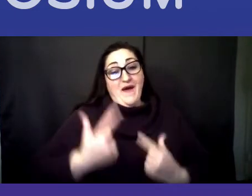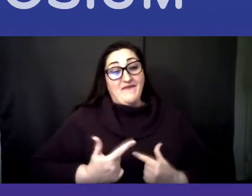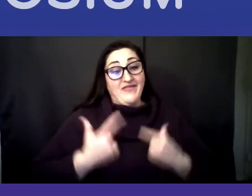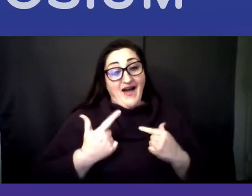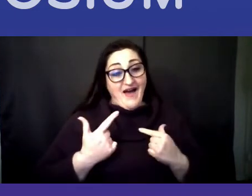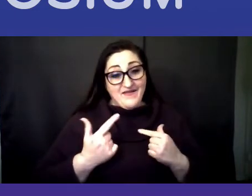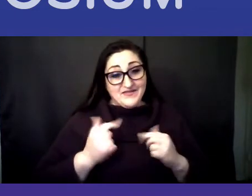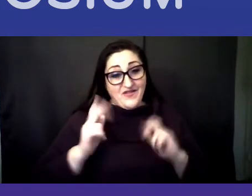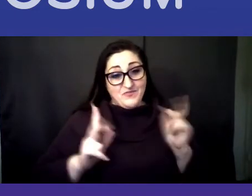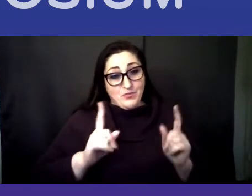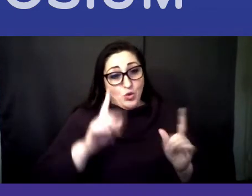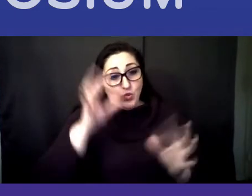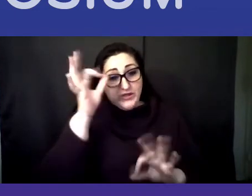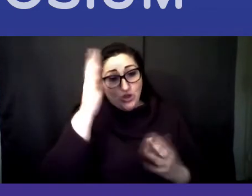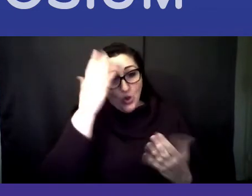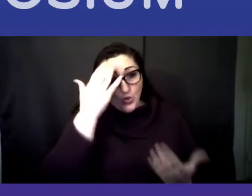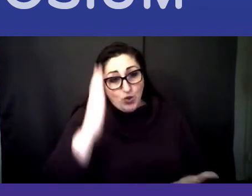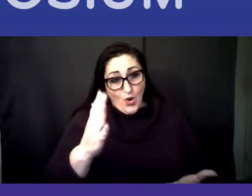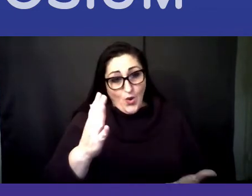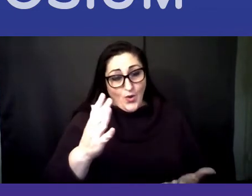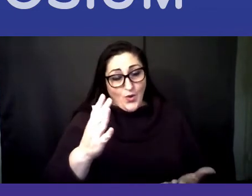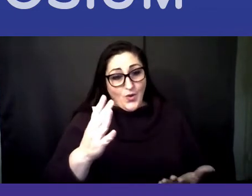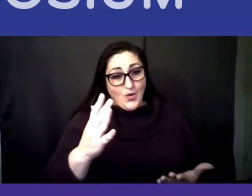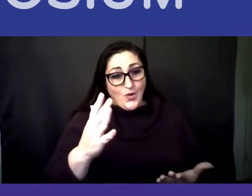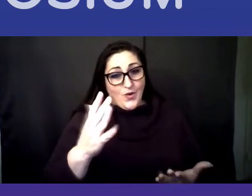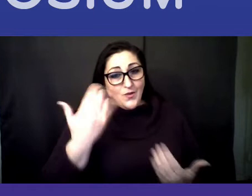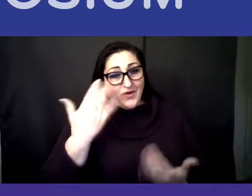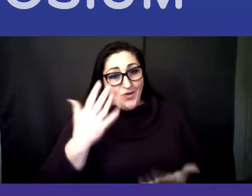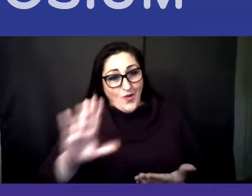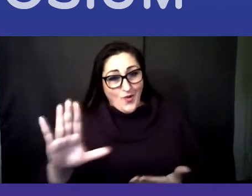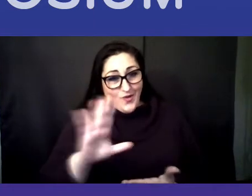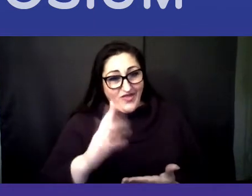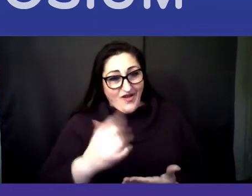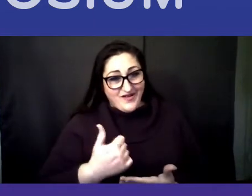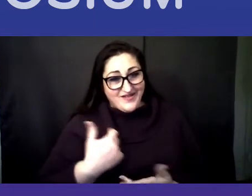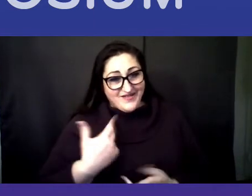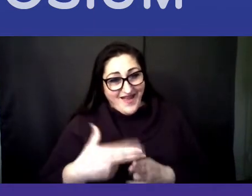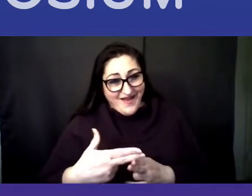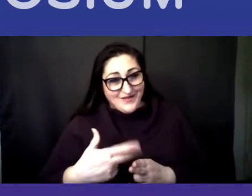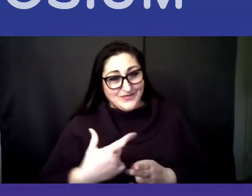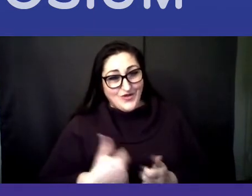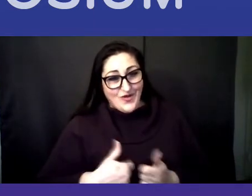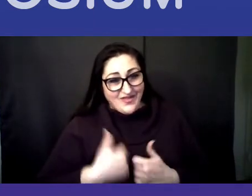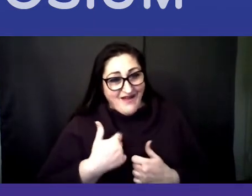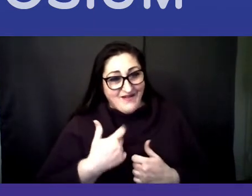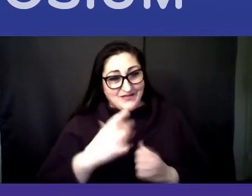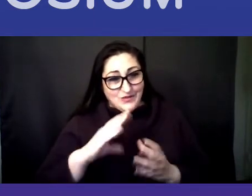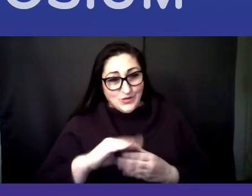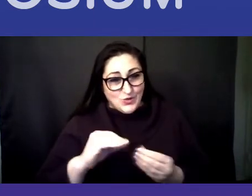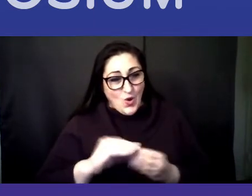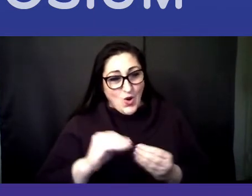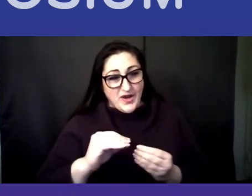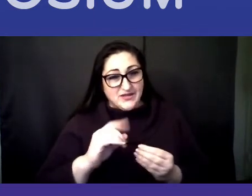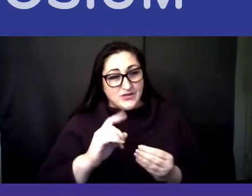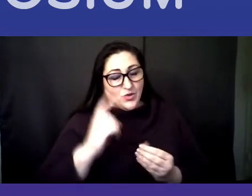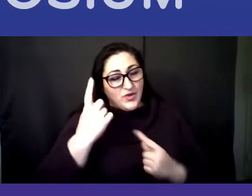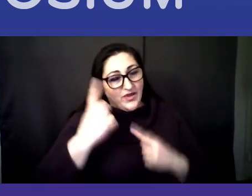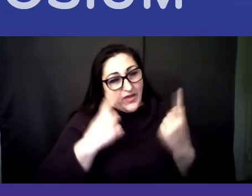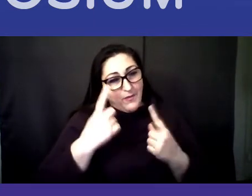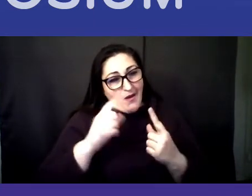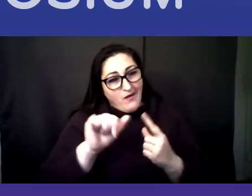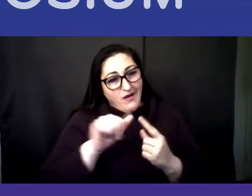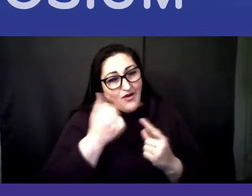which definitely relates to many other identities that have been oppressed. And there's